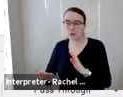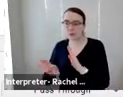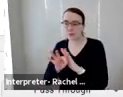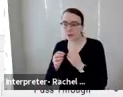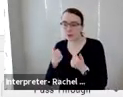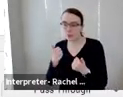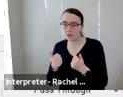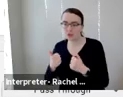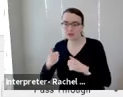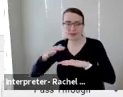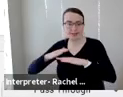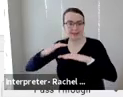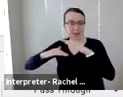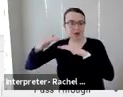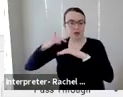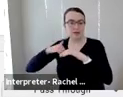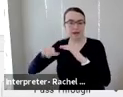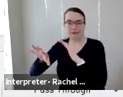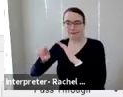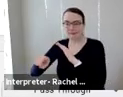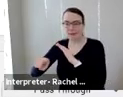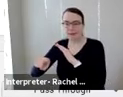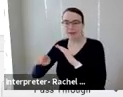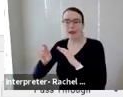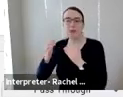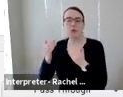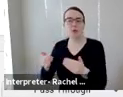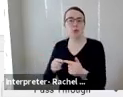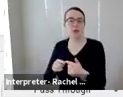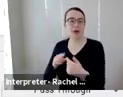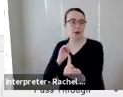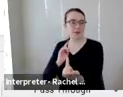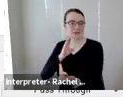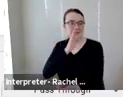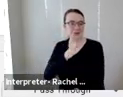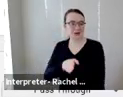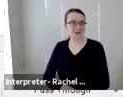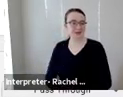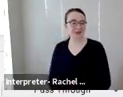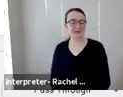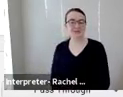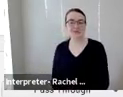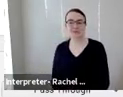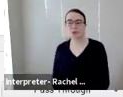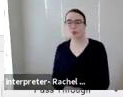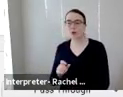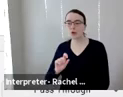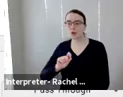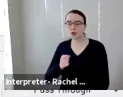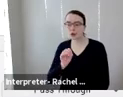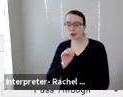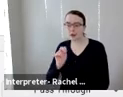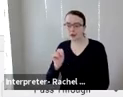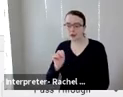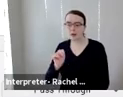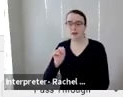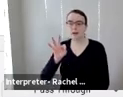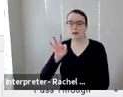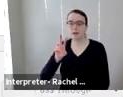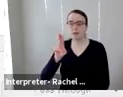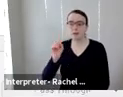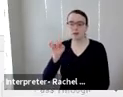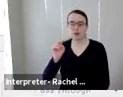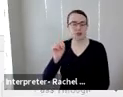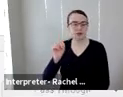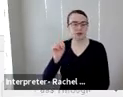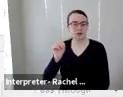need and let's go in the other direction. And let's turn on the fusion image